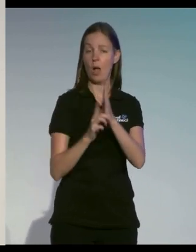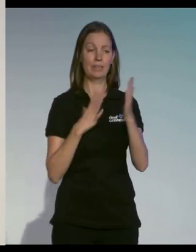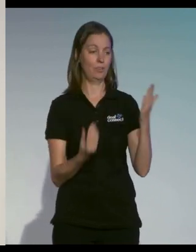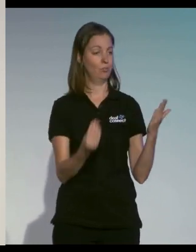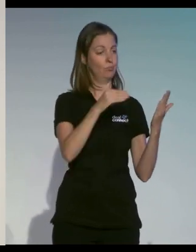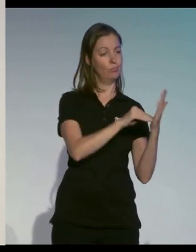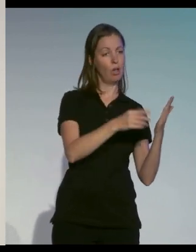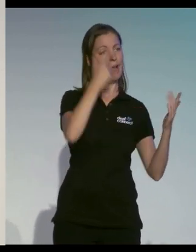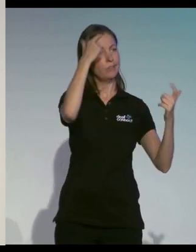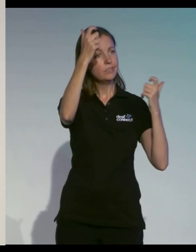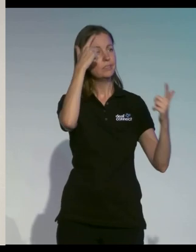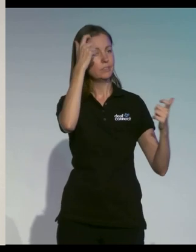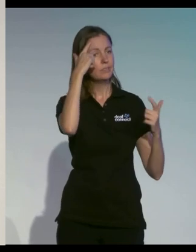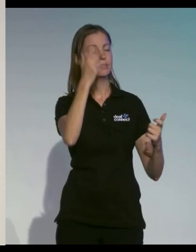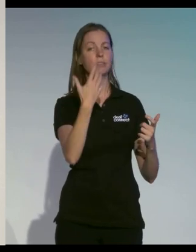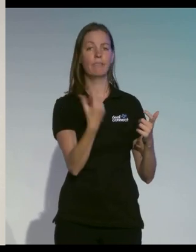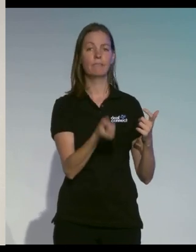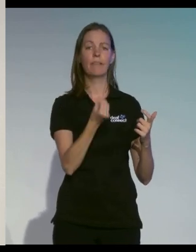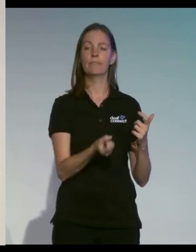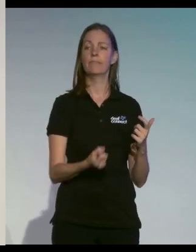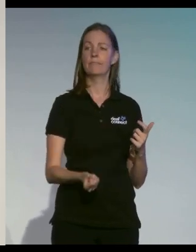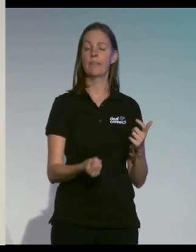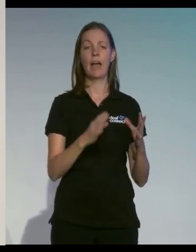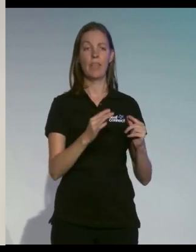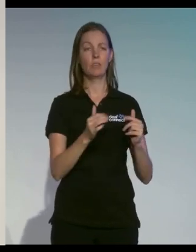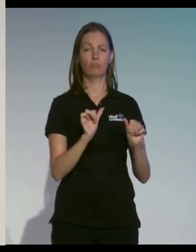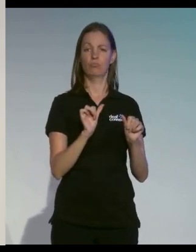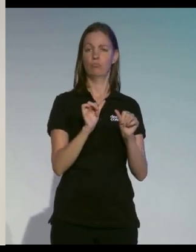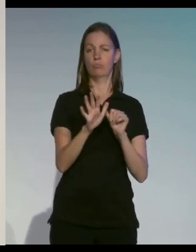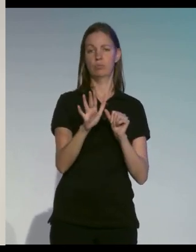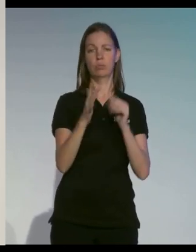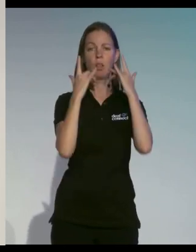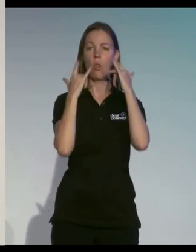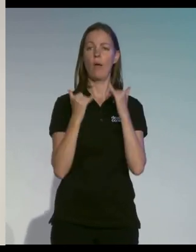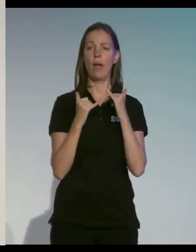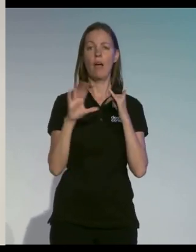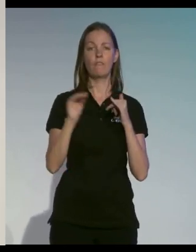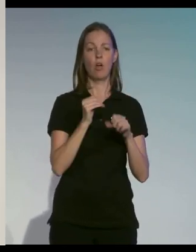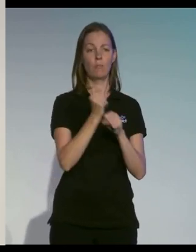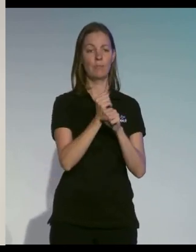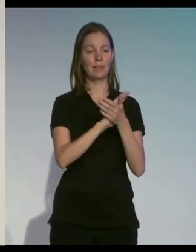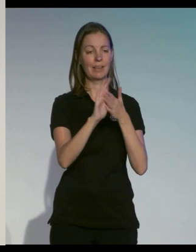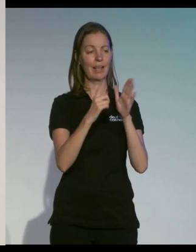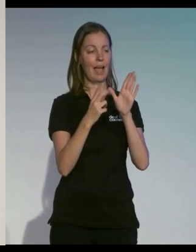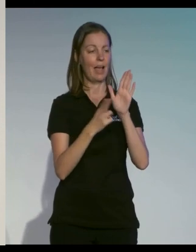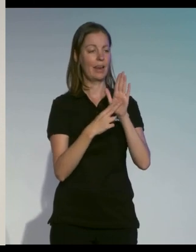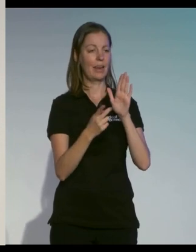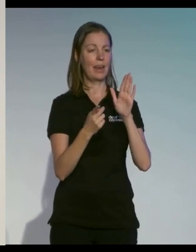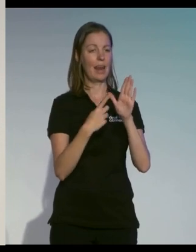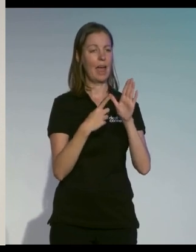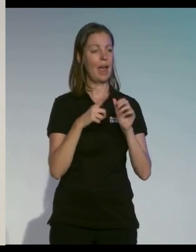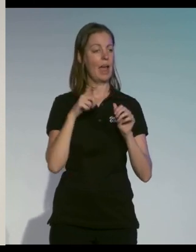all these ideas out, and a very fine lawyer from Ghana, whose name was